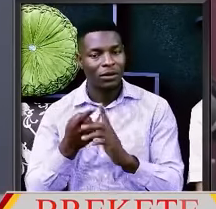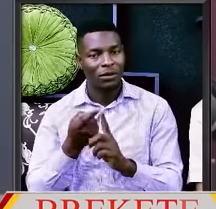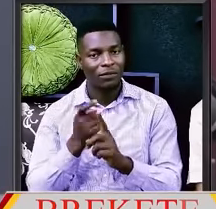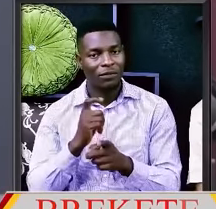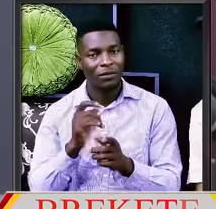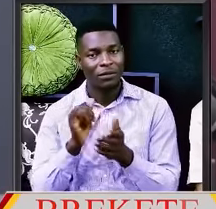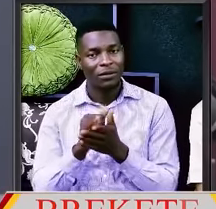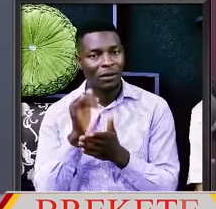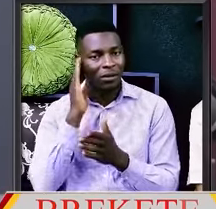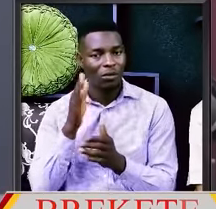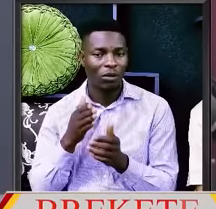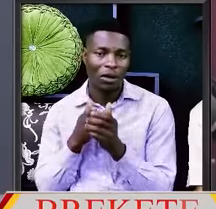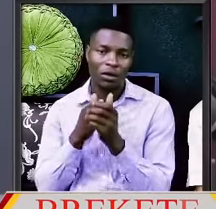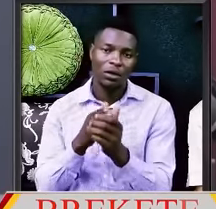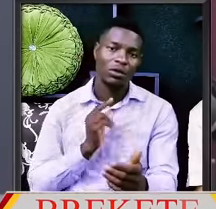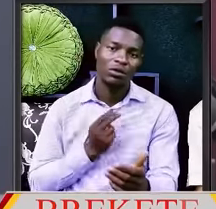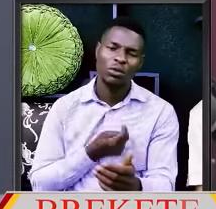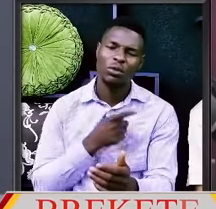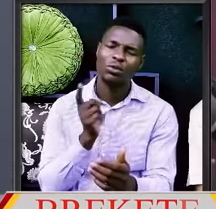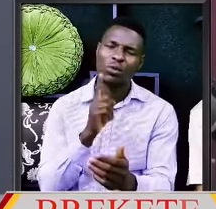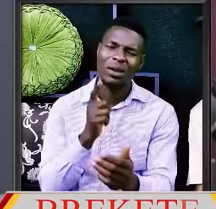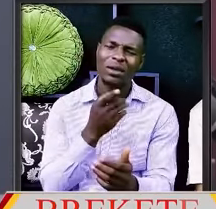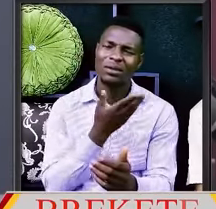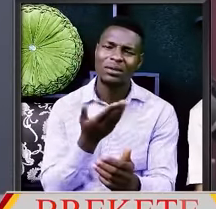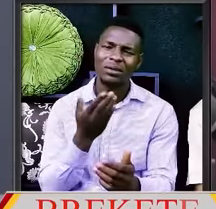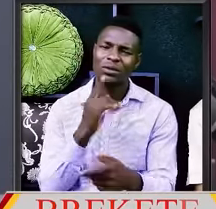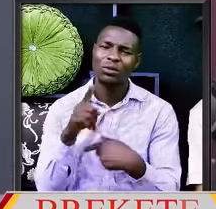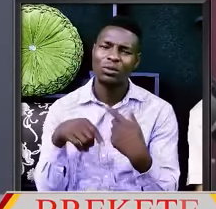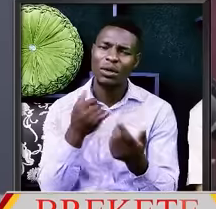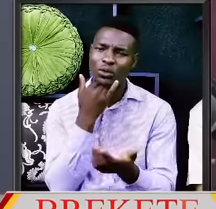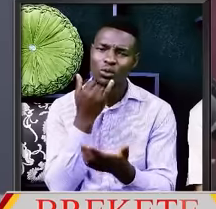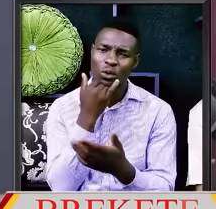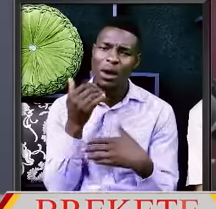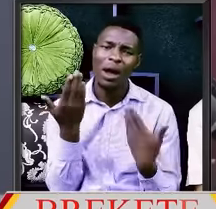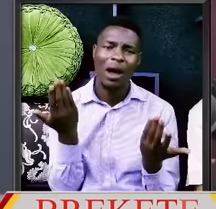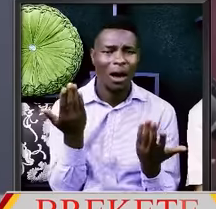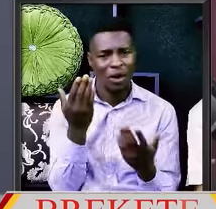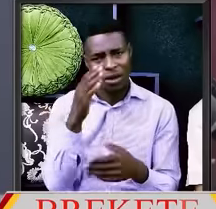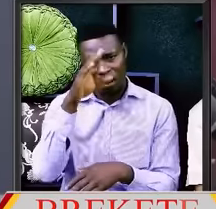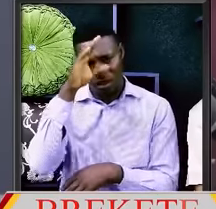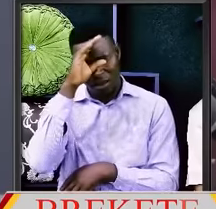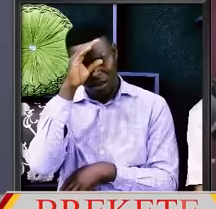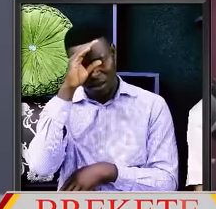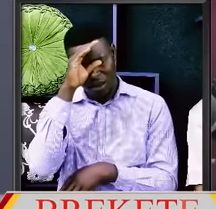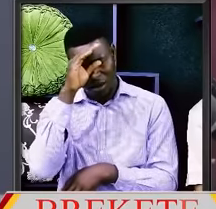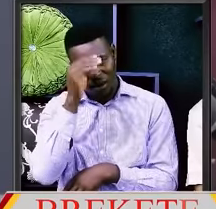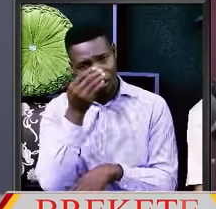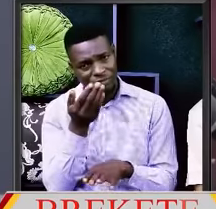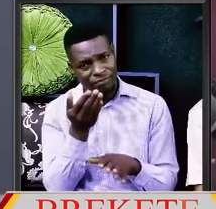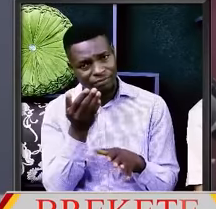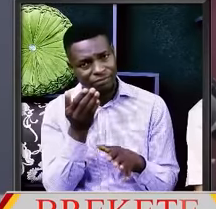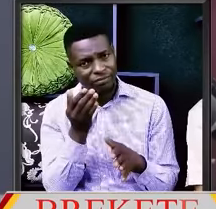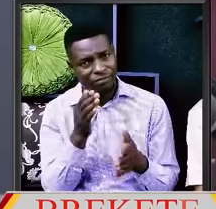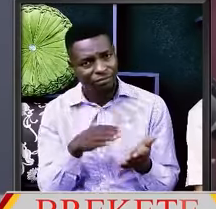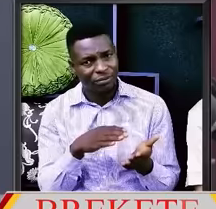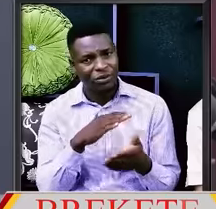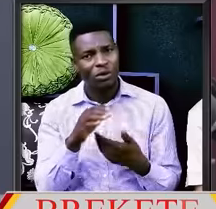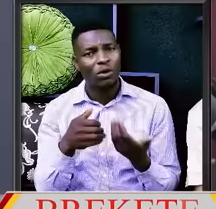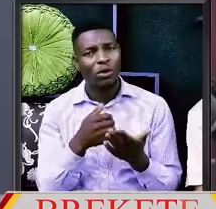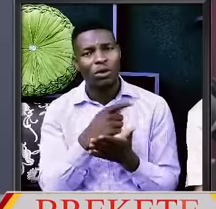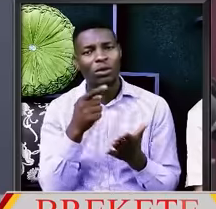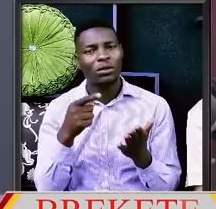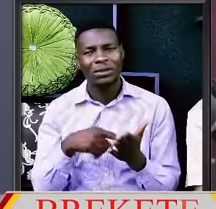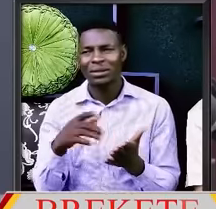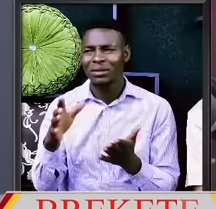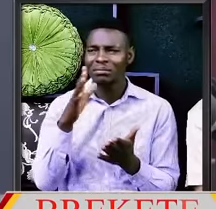Then that will lead us to where things really went wrong. Mm. How the guy died. Mm. All this rigmarole of